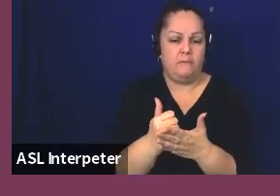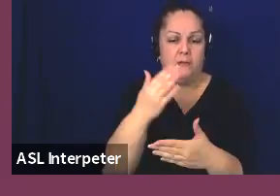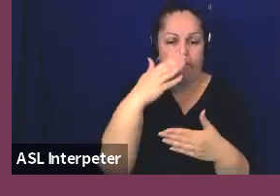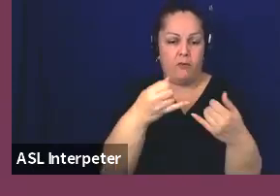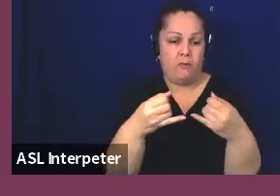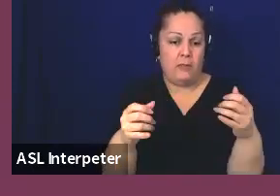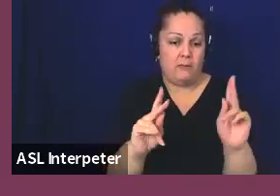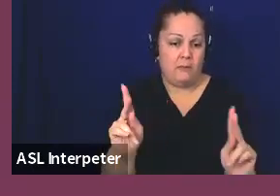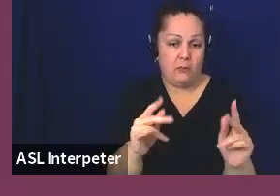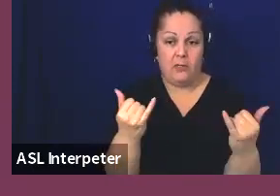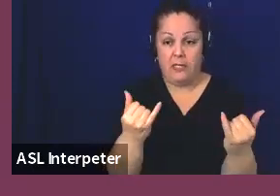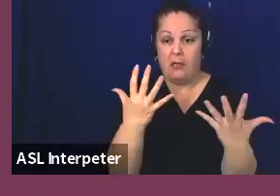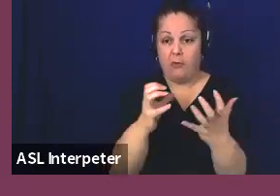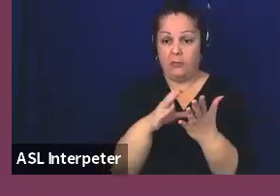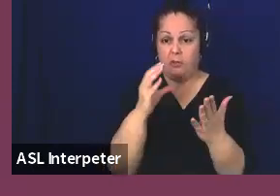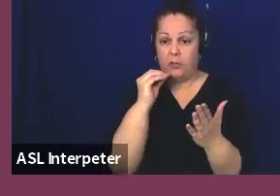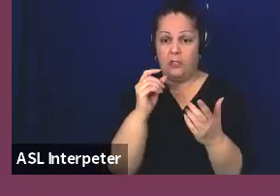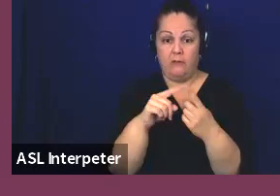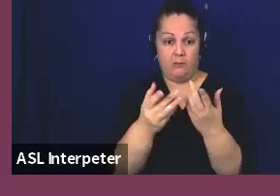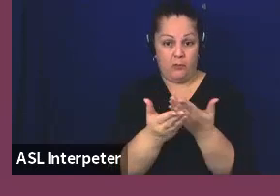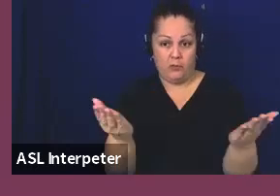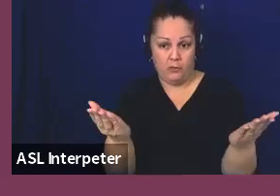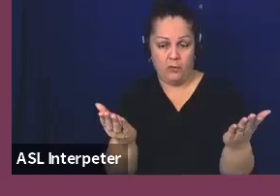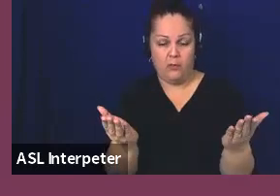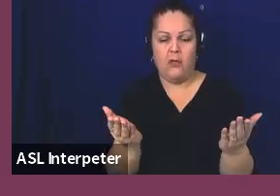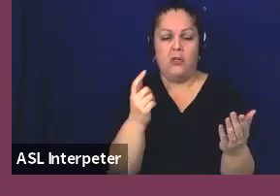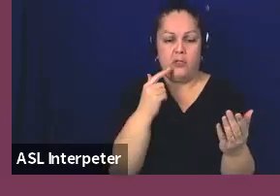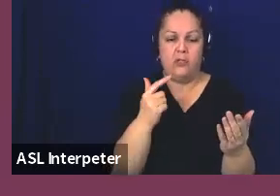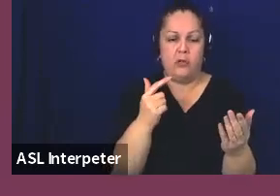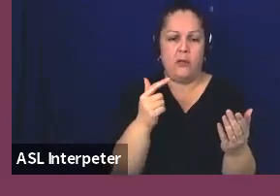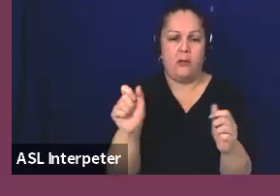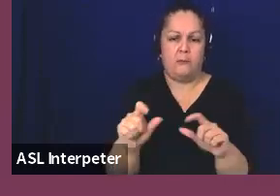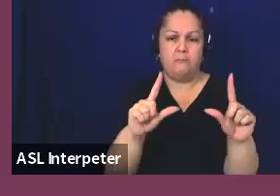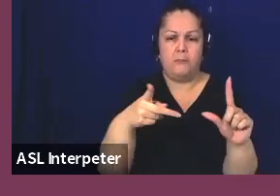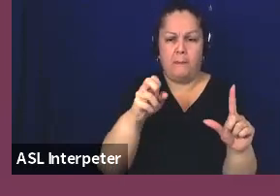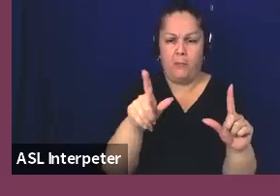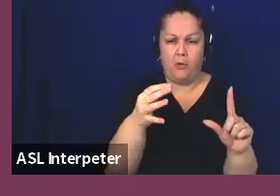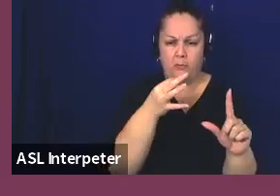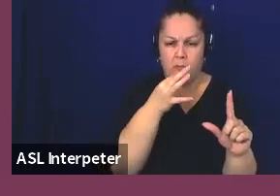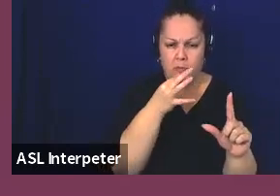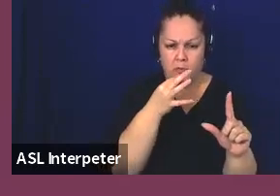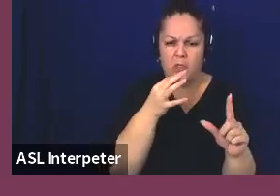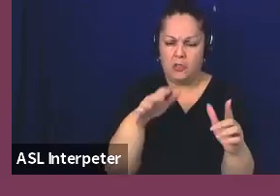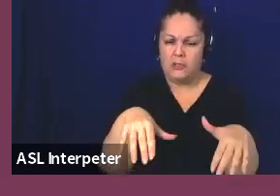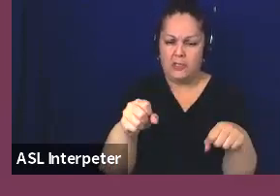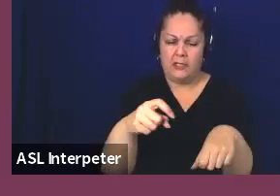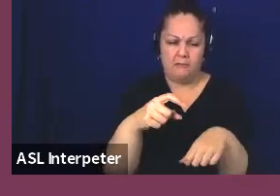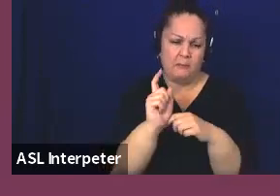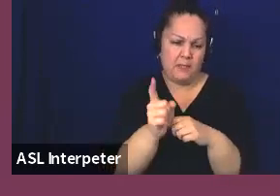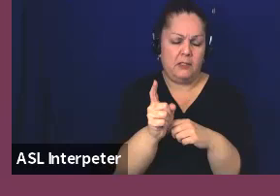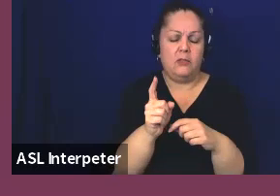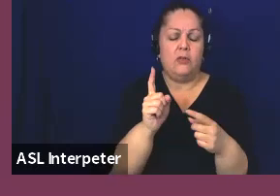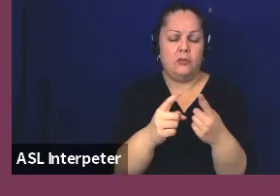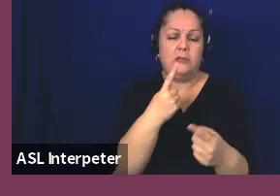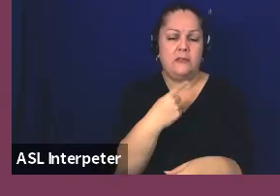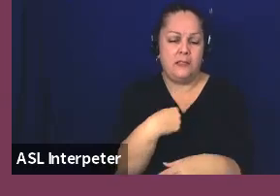I'd love to learn a little bit about you. So I'm going to launch a poll in a moment. So please take a moment to tell